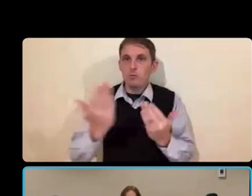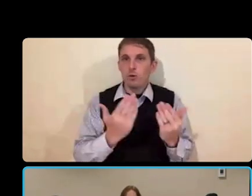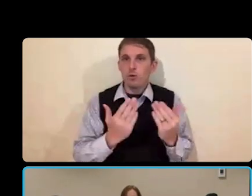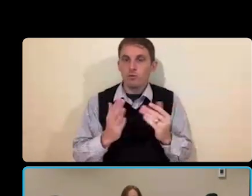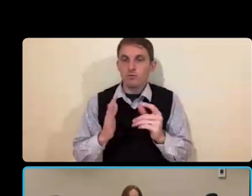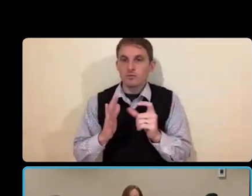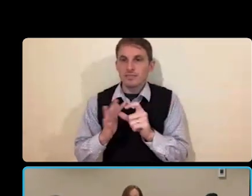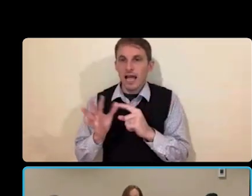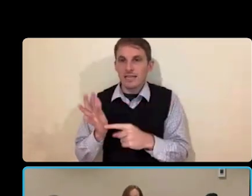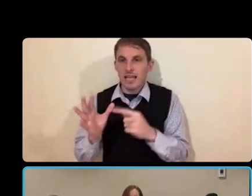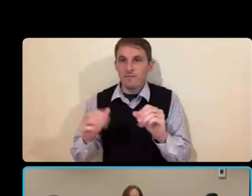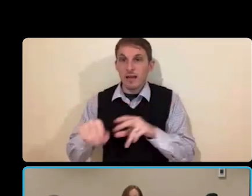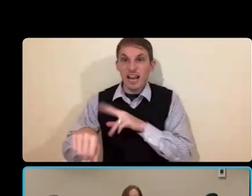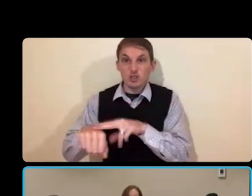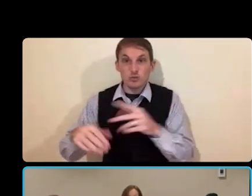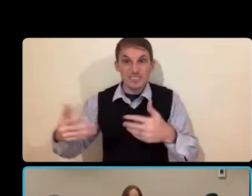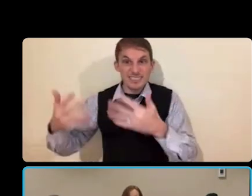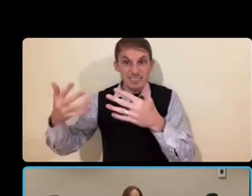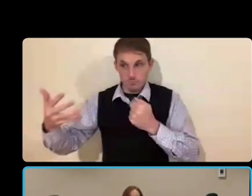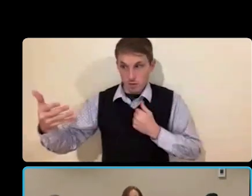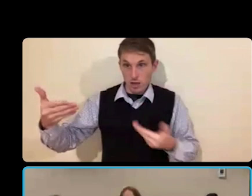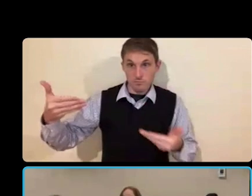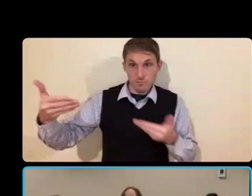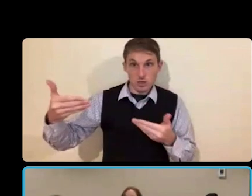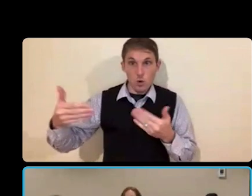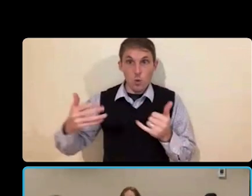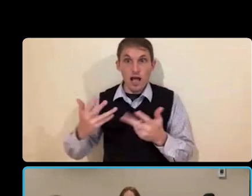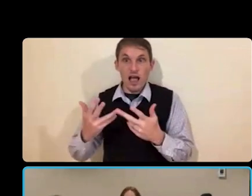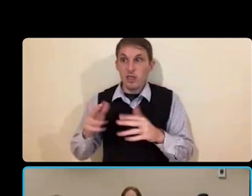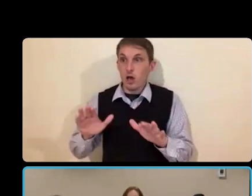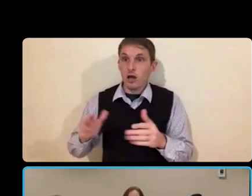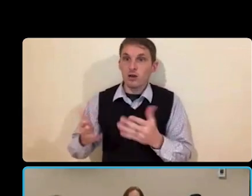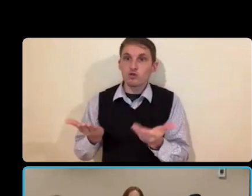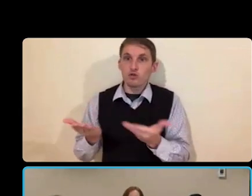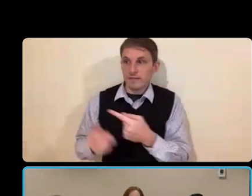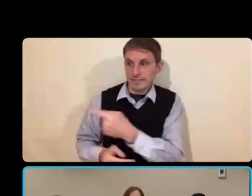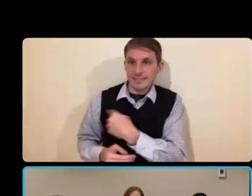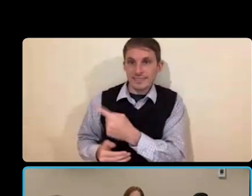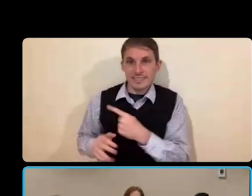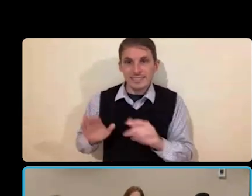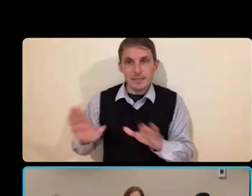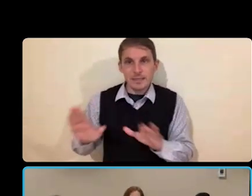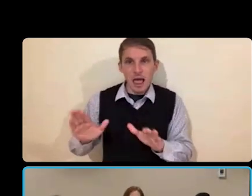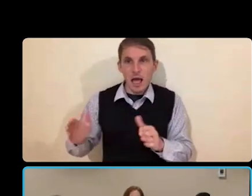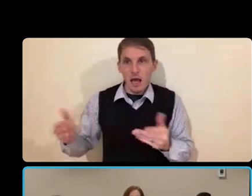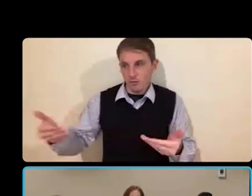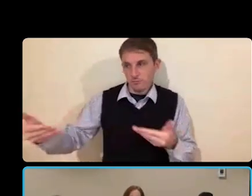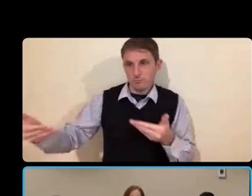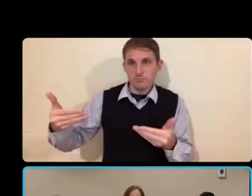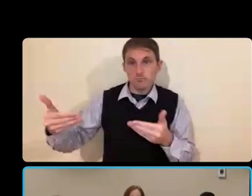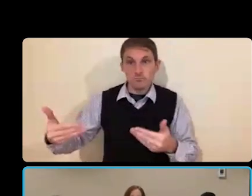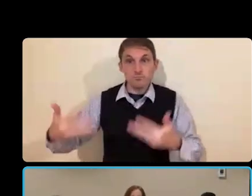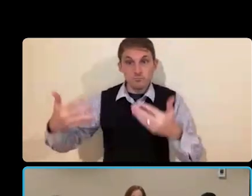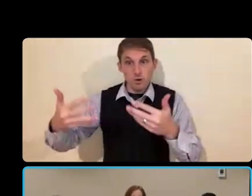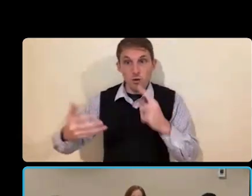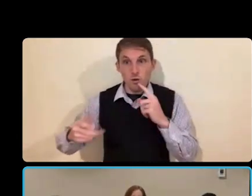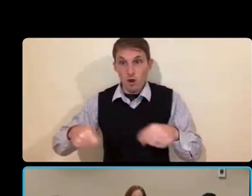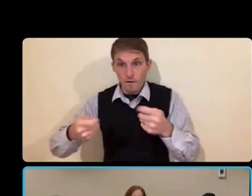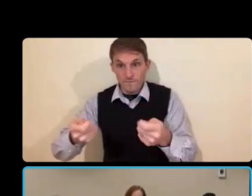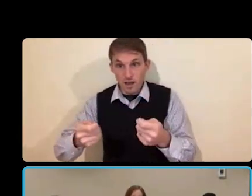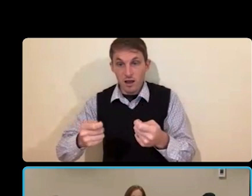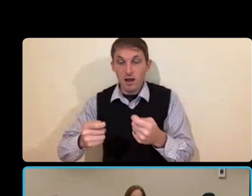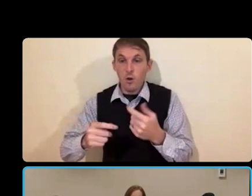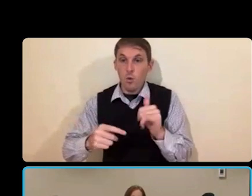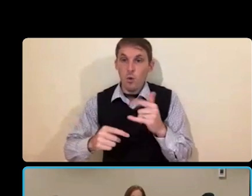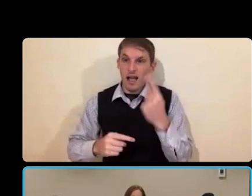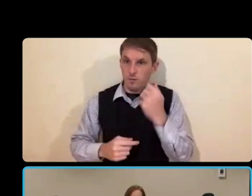national statistics, it may be from services of similar demographic or offering to your own, or it may be to